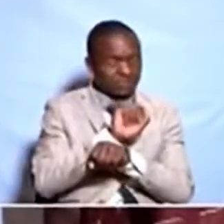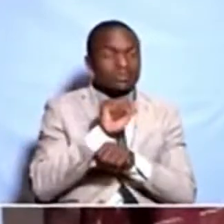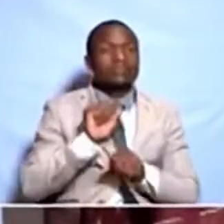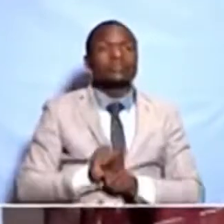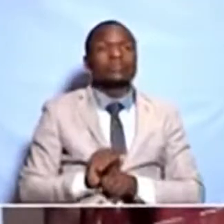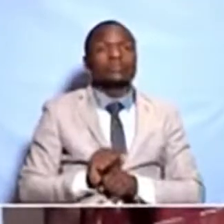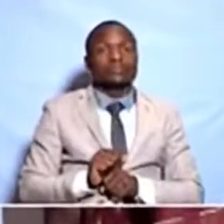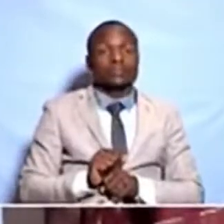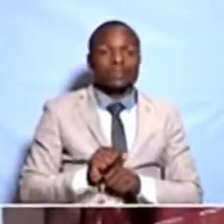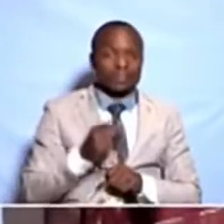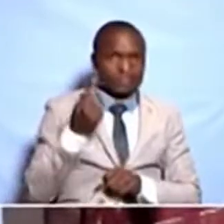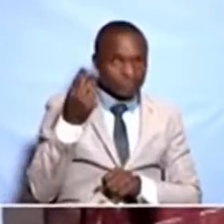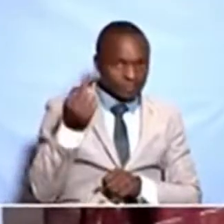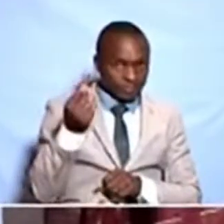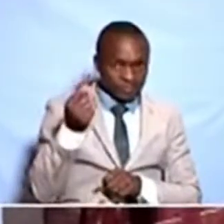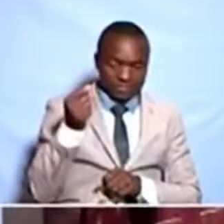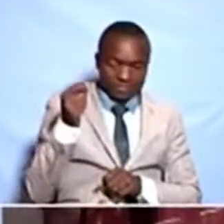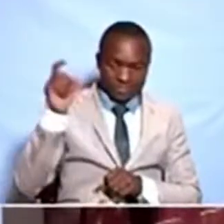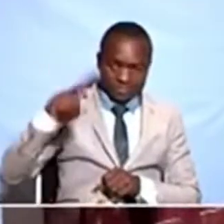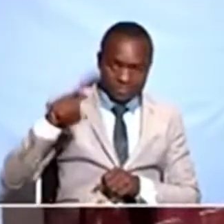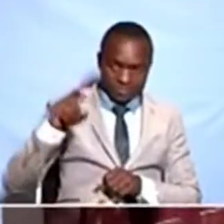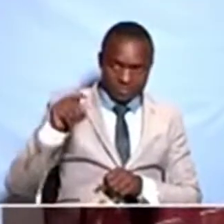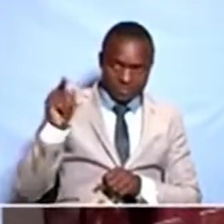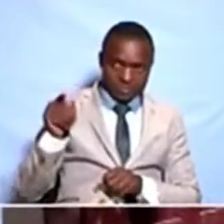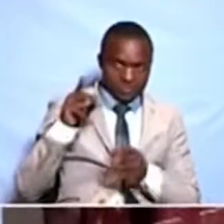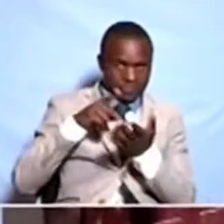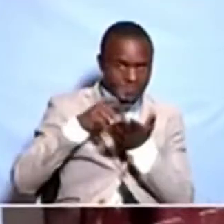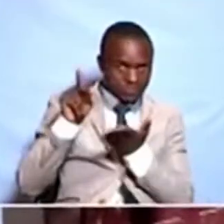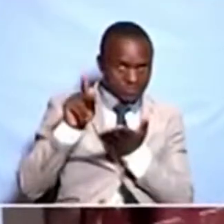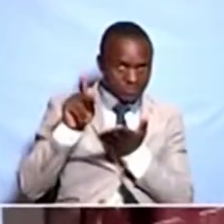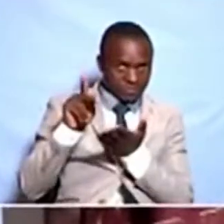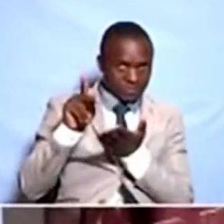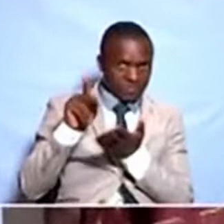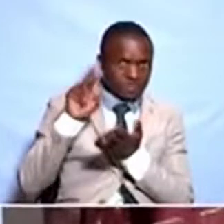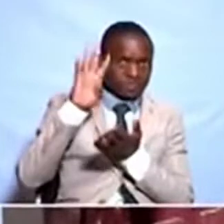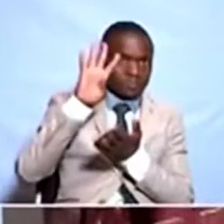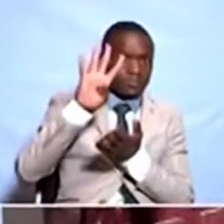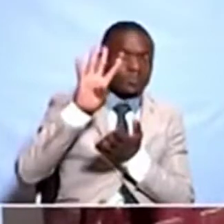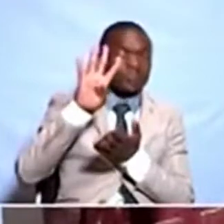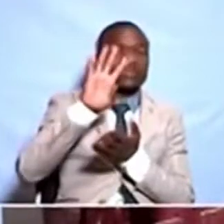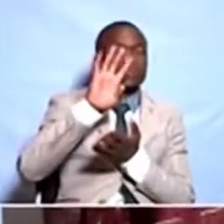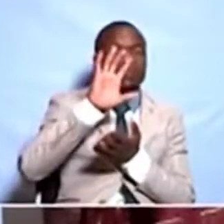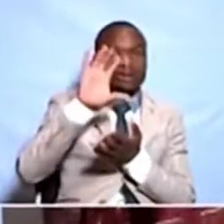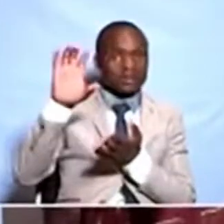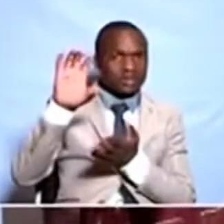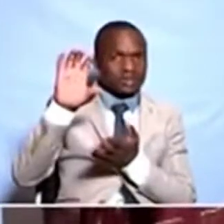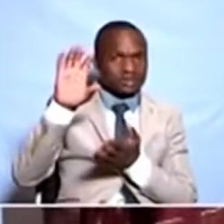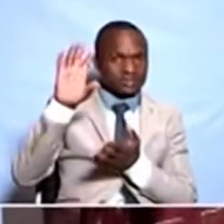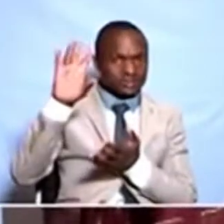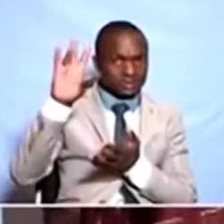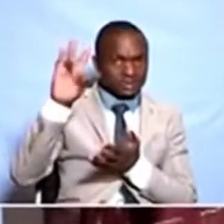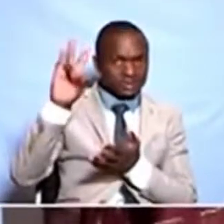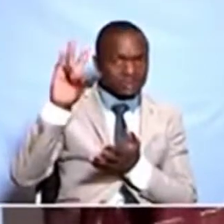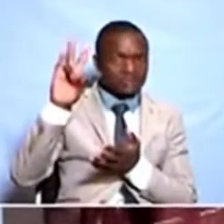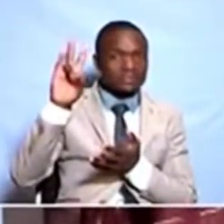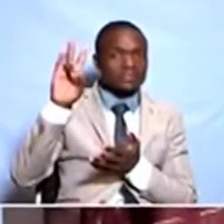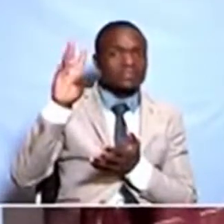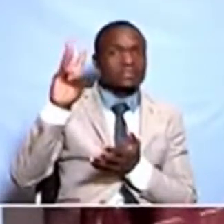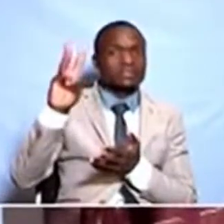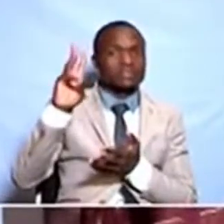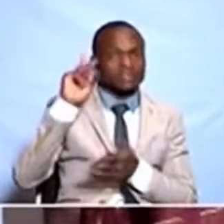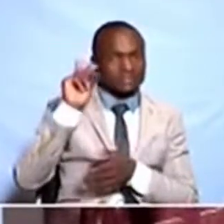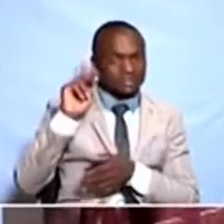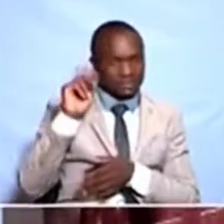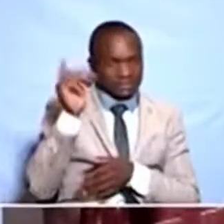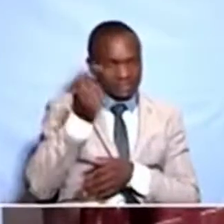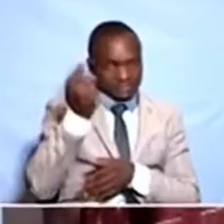the amount that one is required to pay is 476 kwacha only. Then you are done with